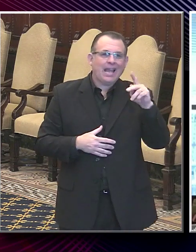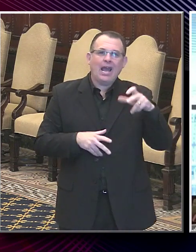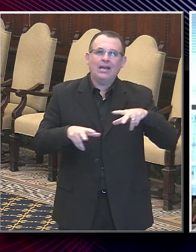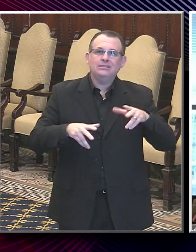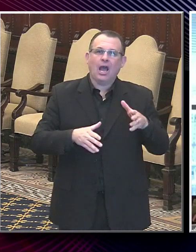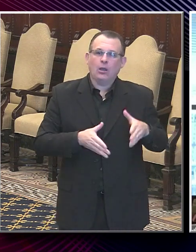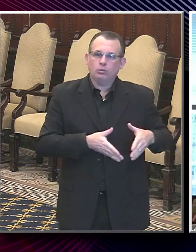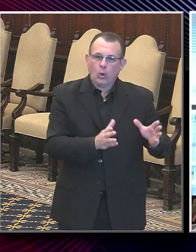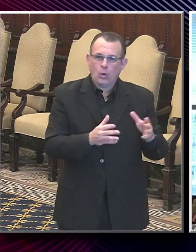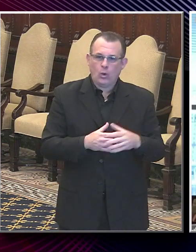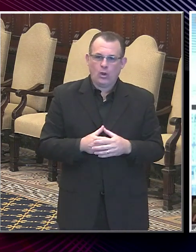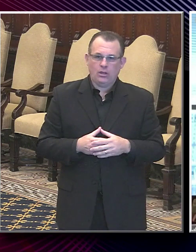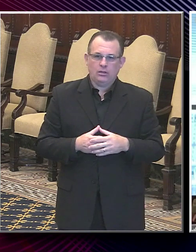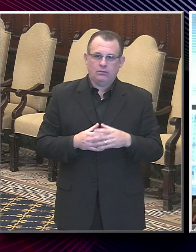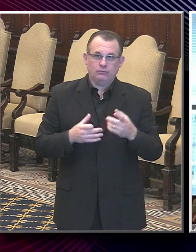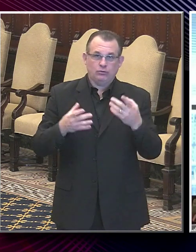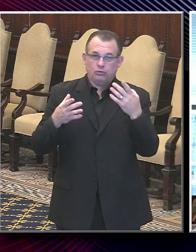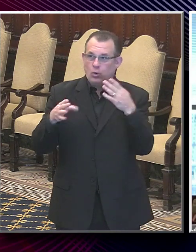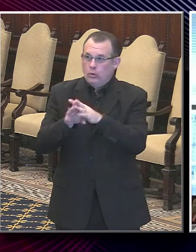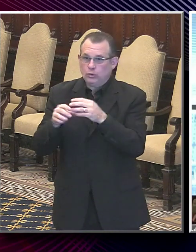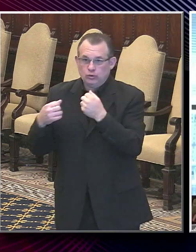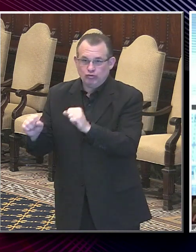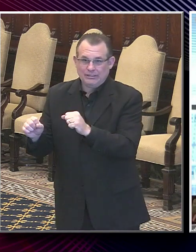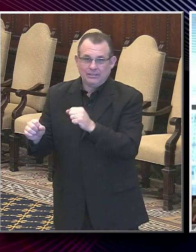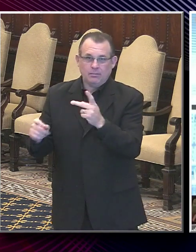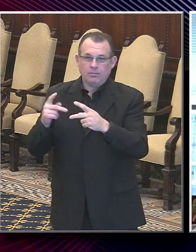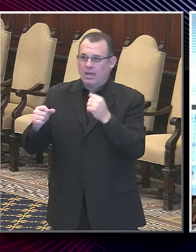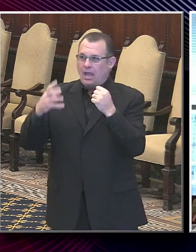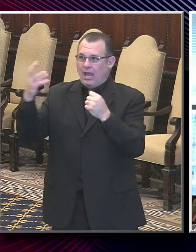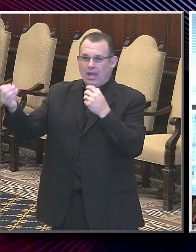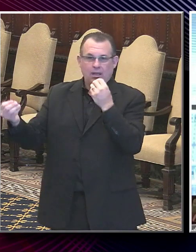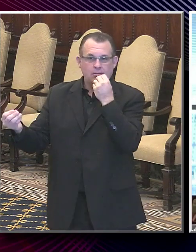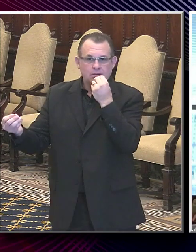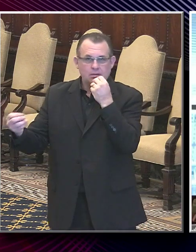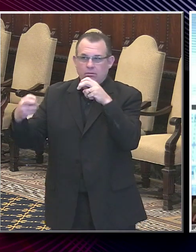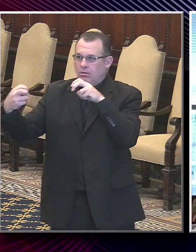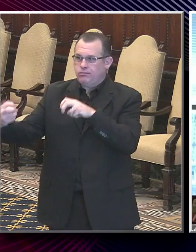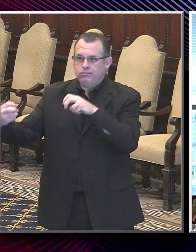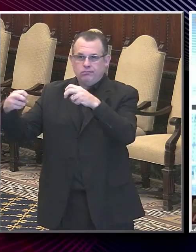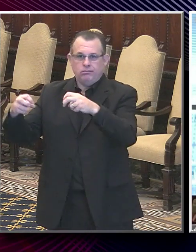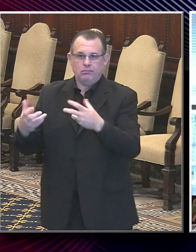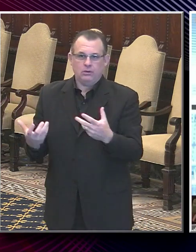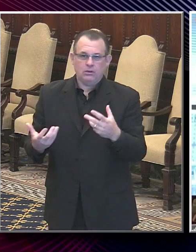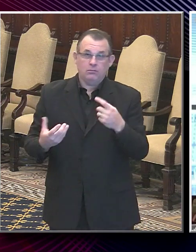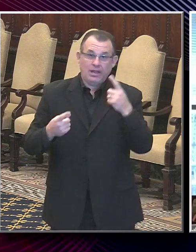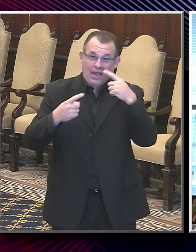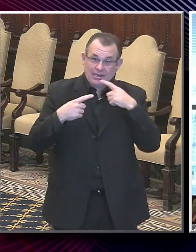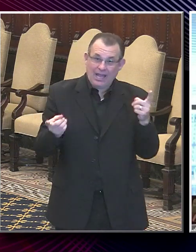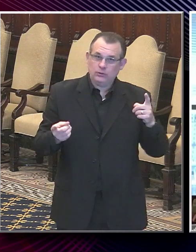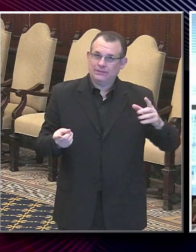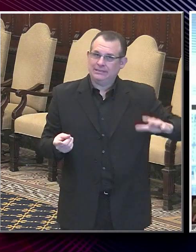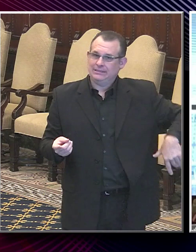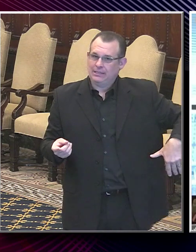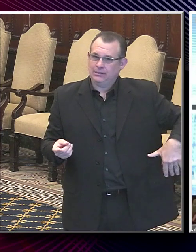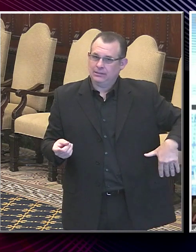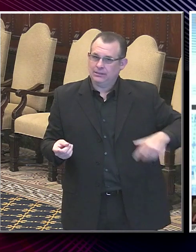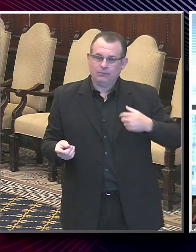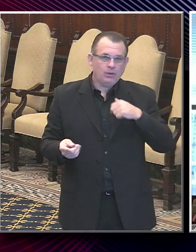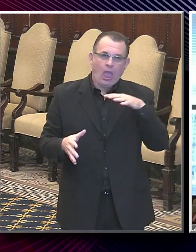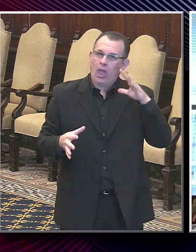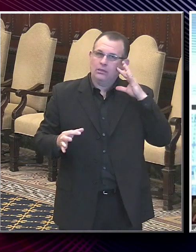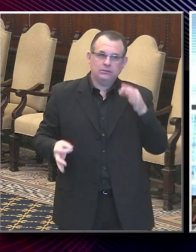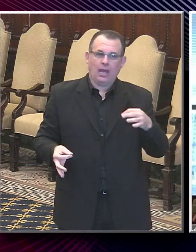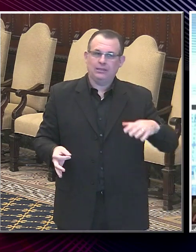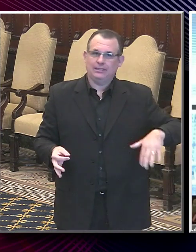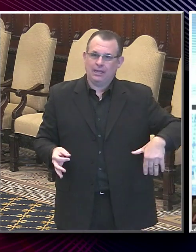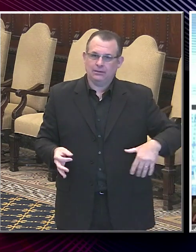streets to provide that help. But I don't have an announcement yet on what exactly that will look like. We want to make